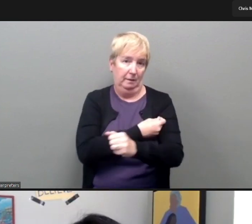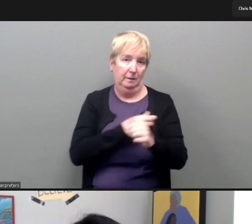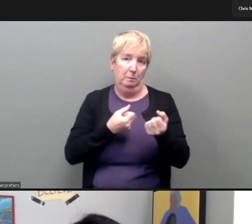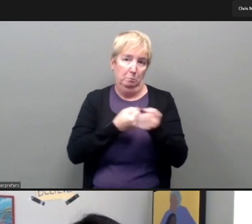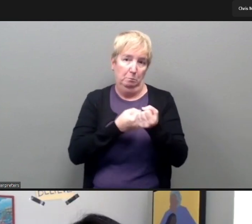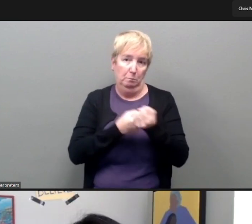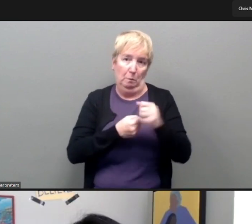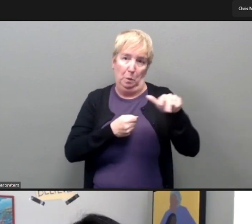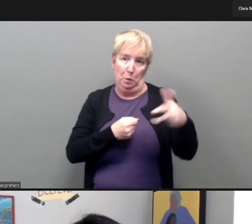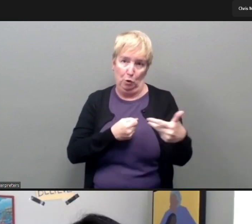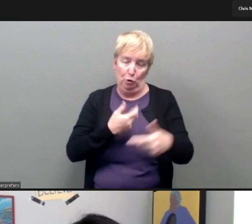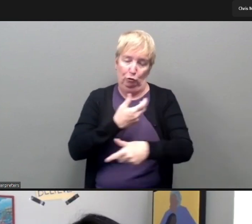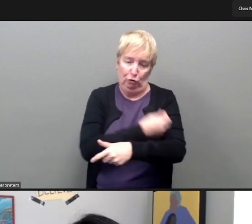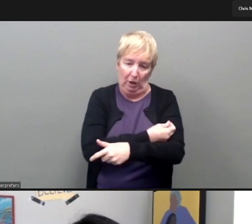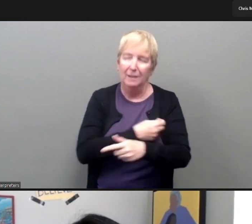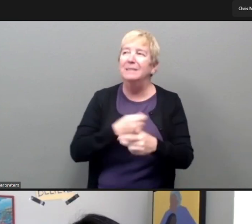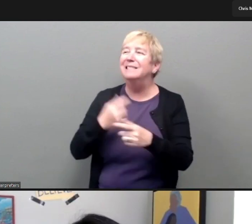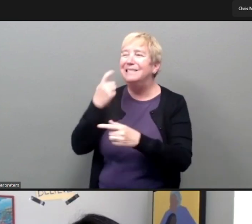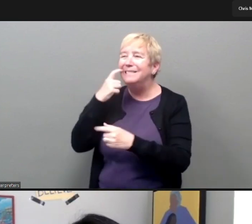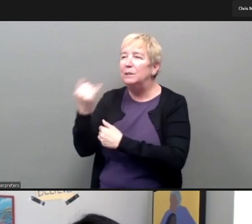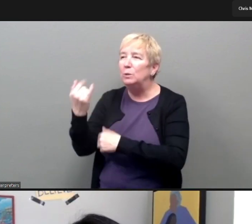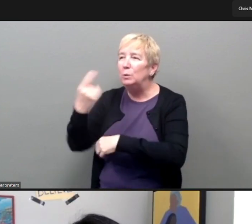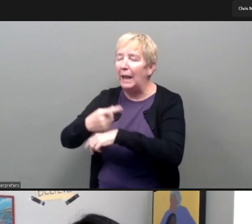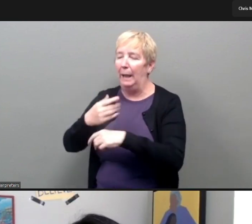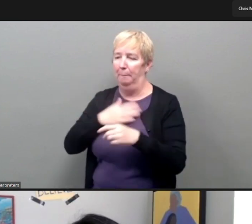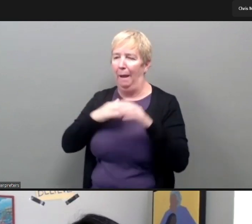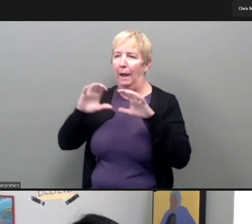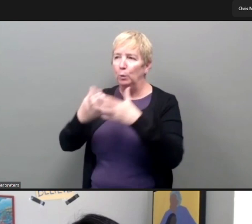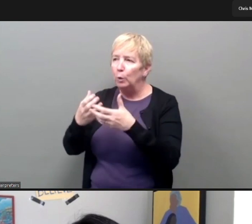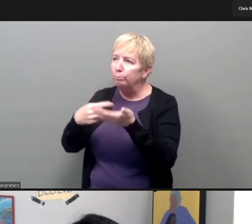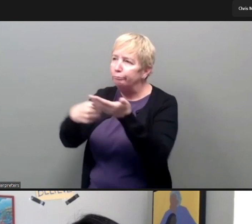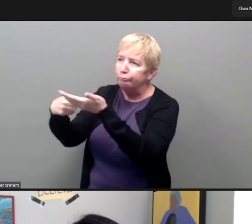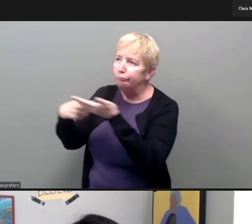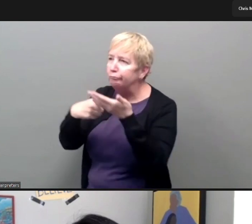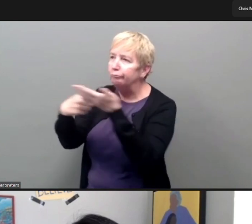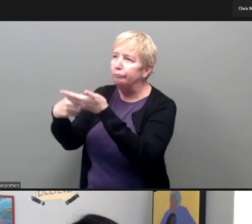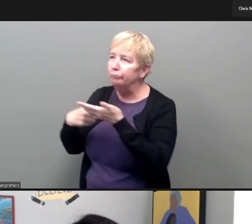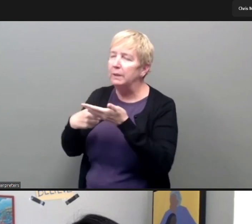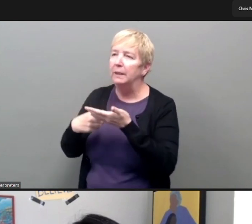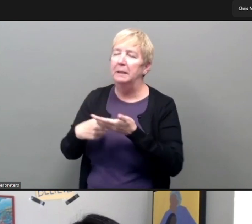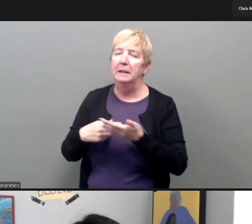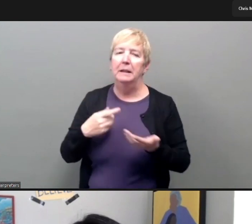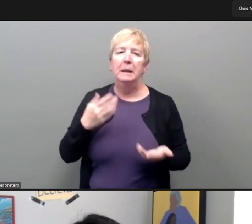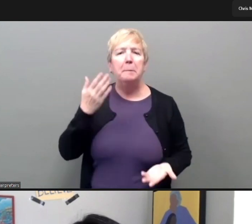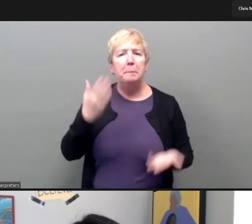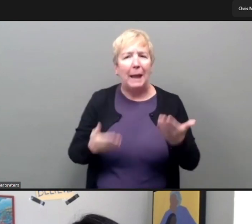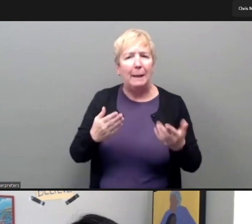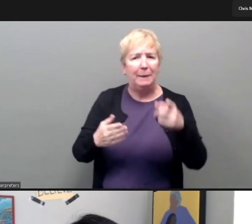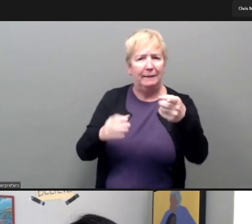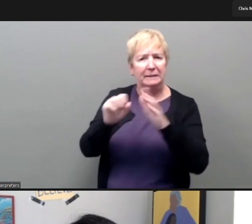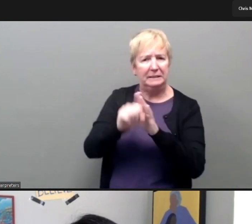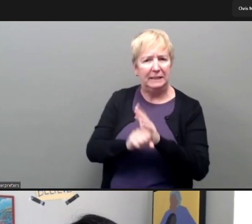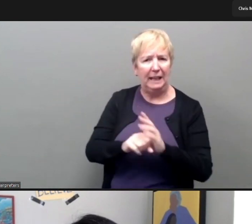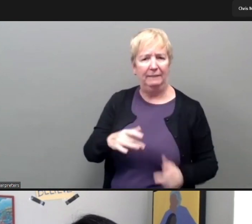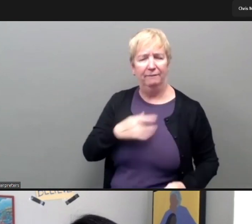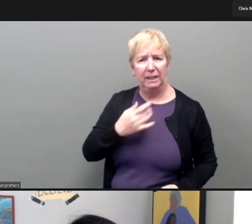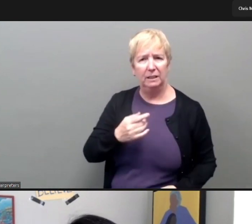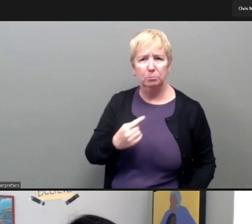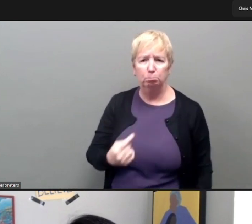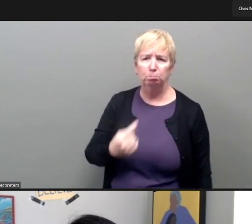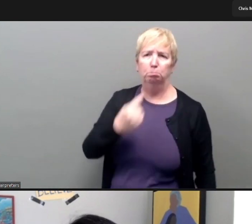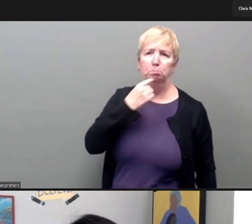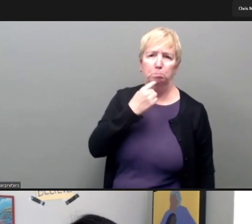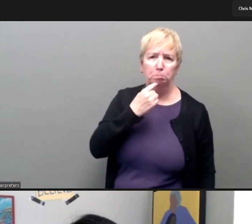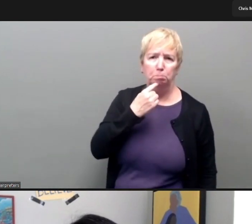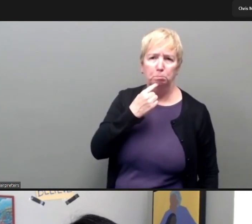in our newsroom today that perhaps the state may feel disappointed so far in the uptick of boosters.